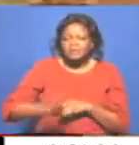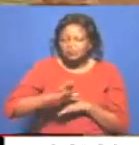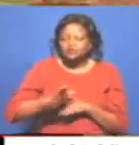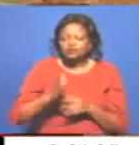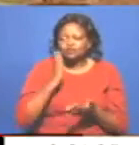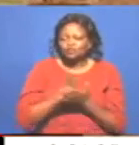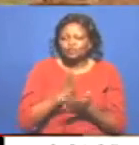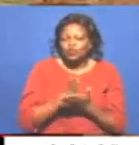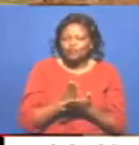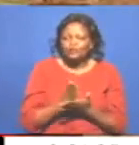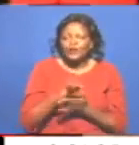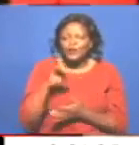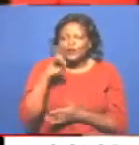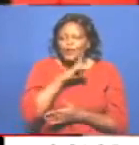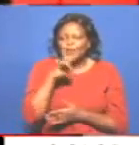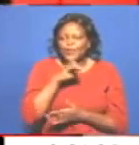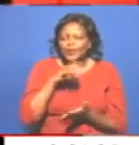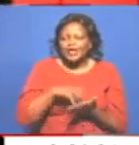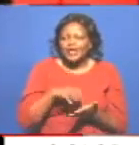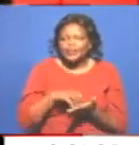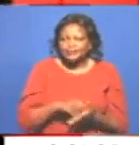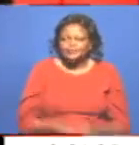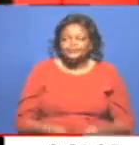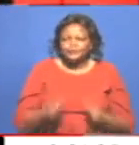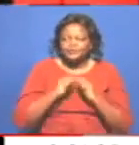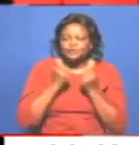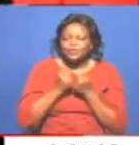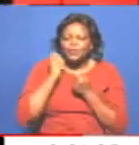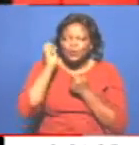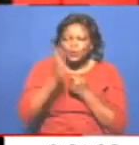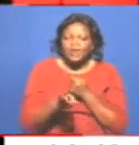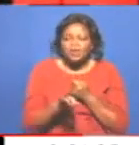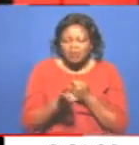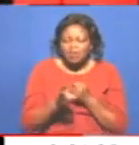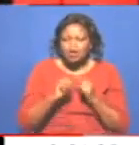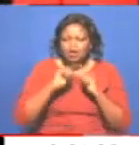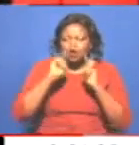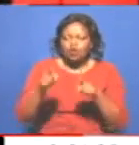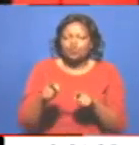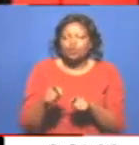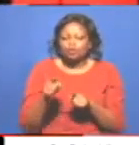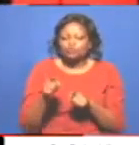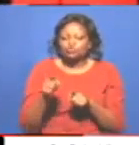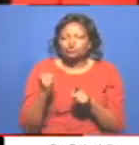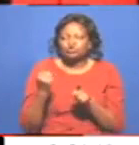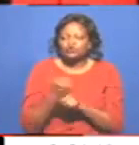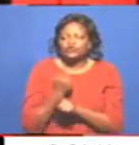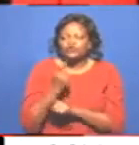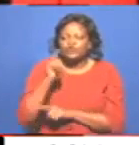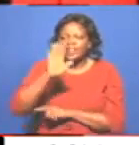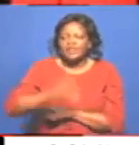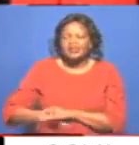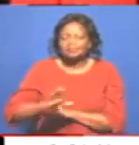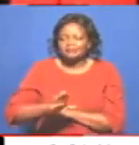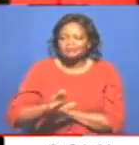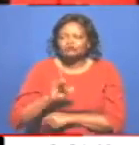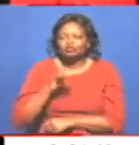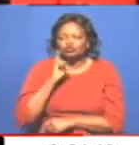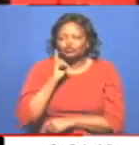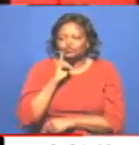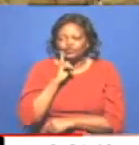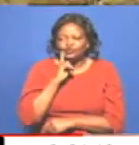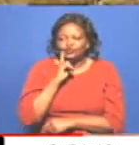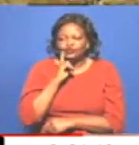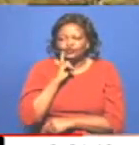the severity of the situation. The team will go to Saimosoi tomorrow, to the area